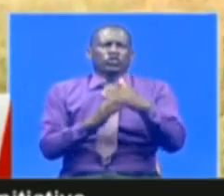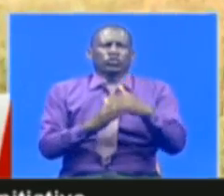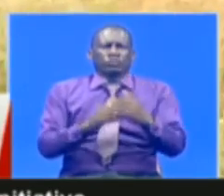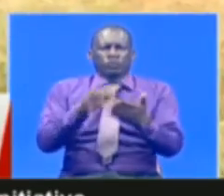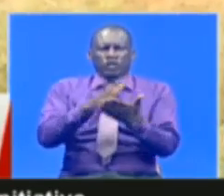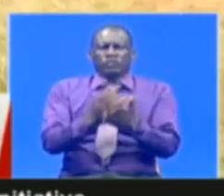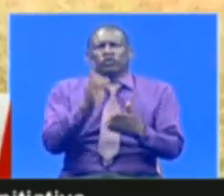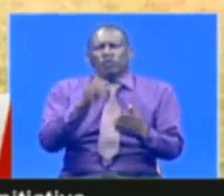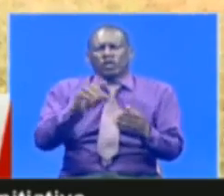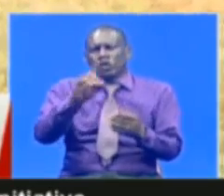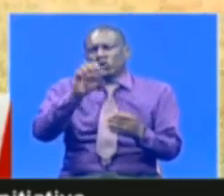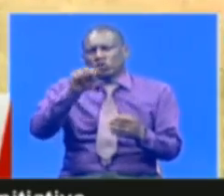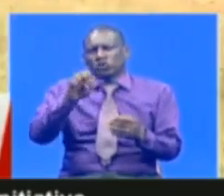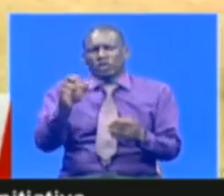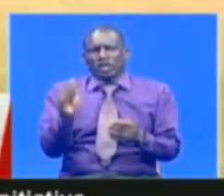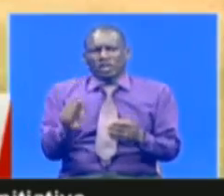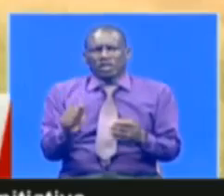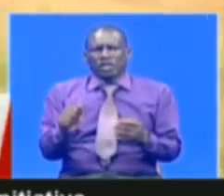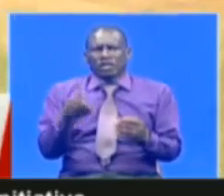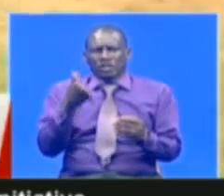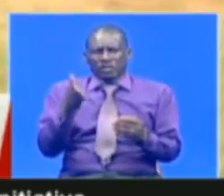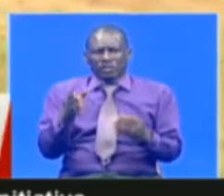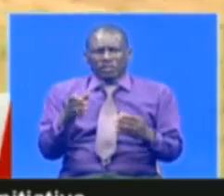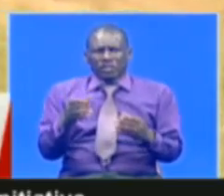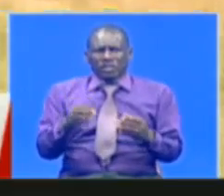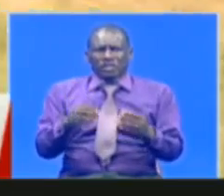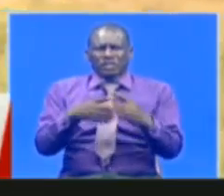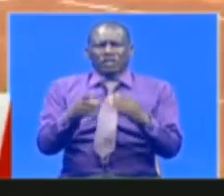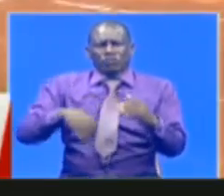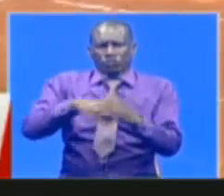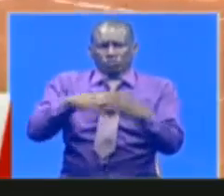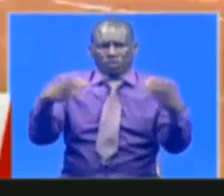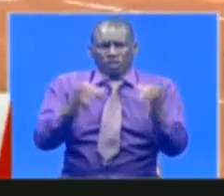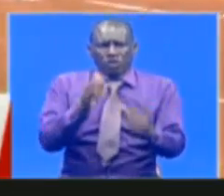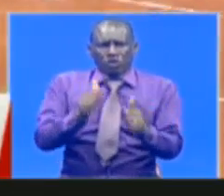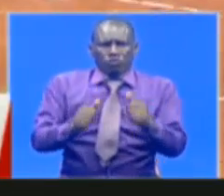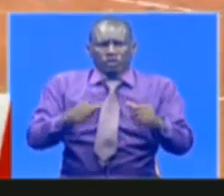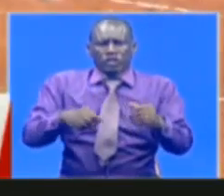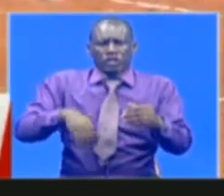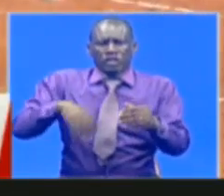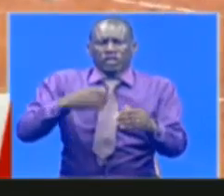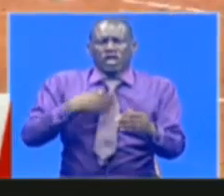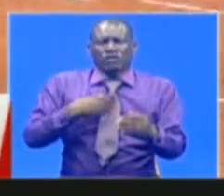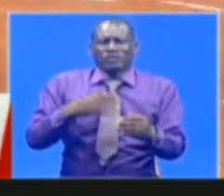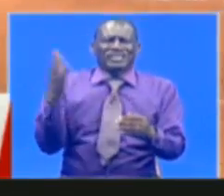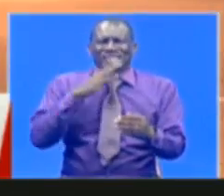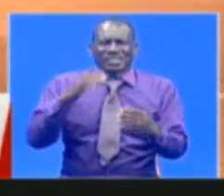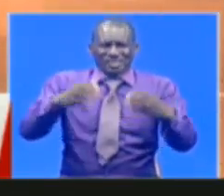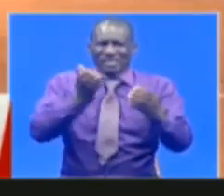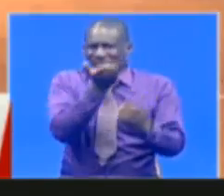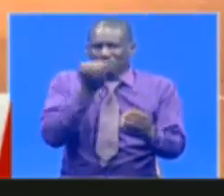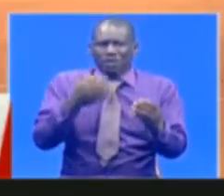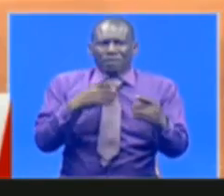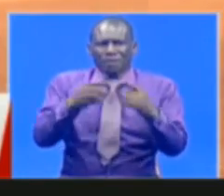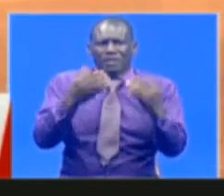the FKF. The start was turbulent for the MCL Football Club, which plays at the dusty Kiharu Stadium, but they have since gained a winning